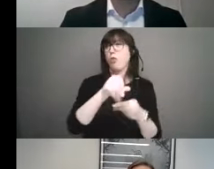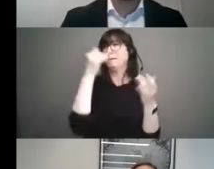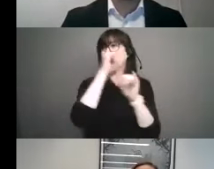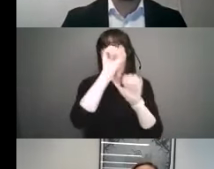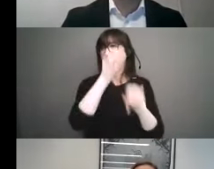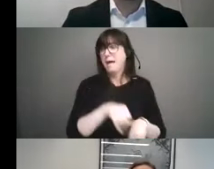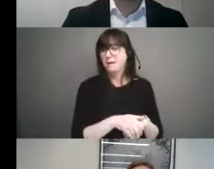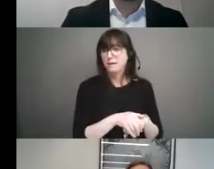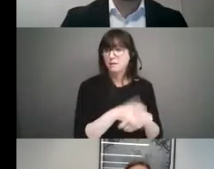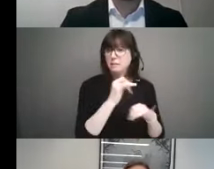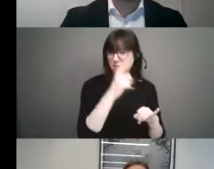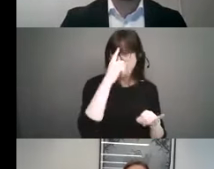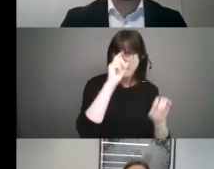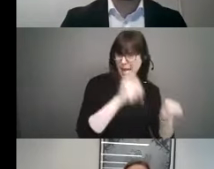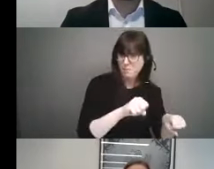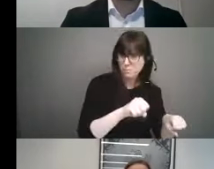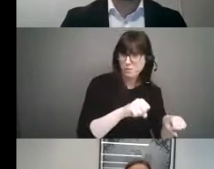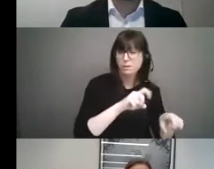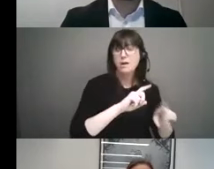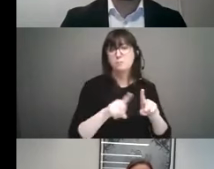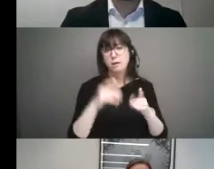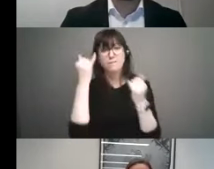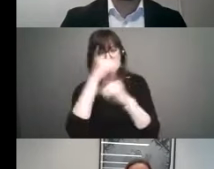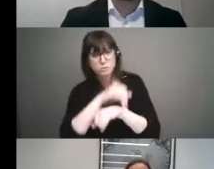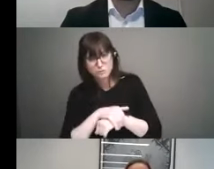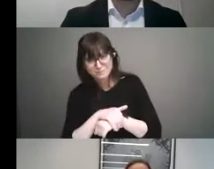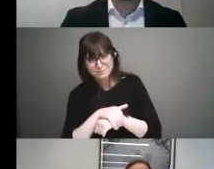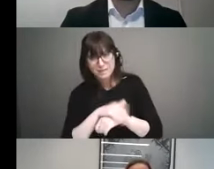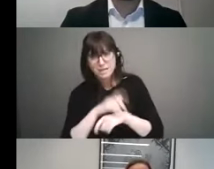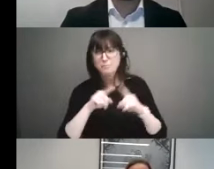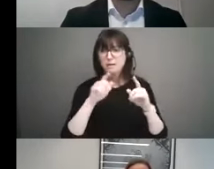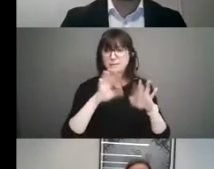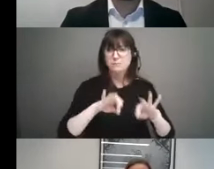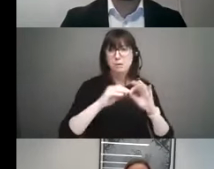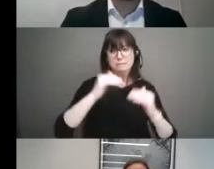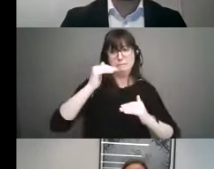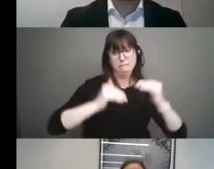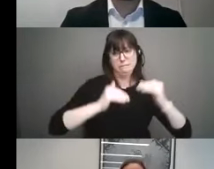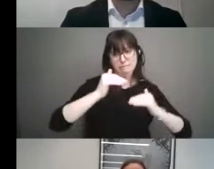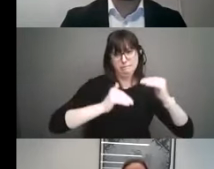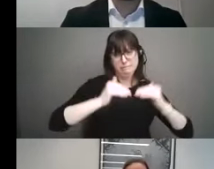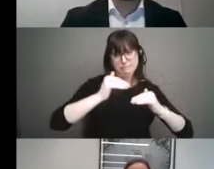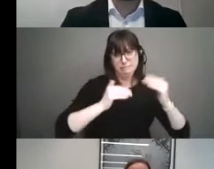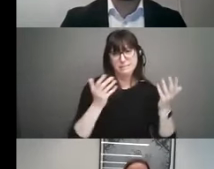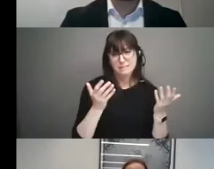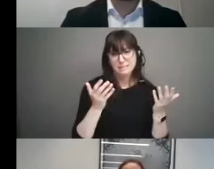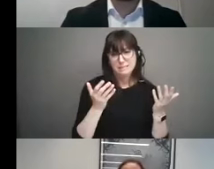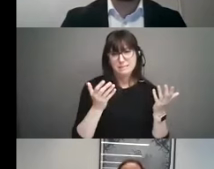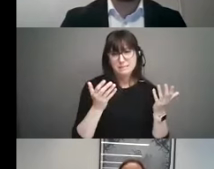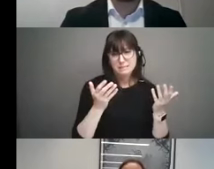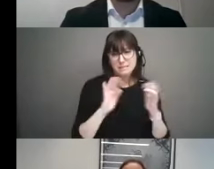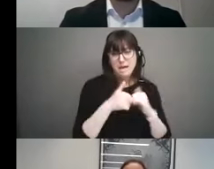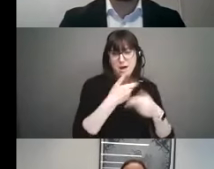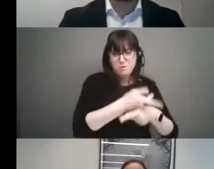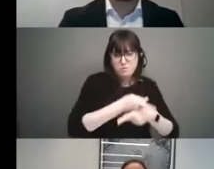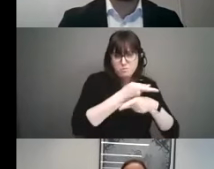foolish. If not capable, yes, the delicate balancing act of protecting and fostering the